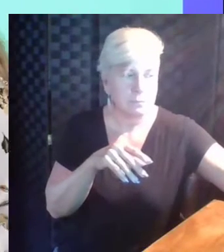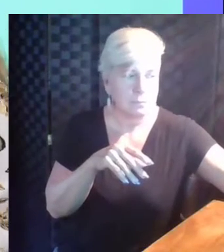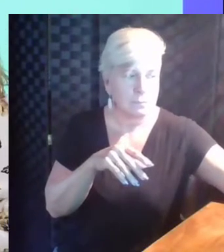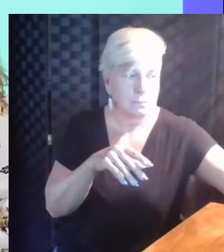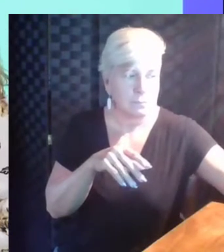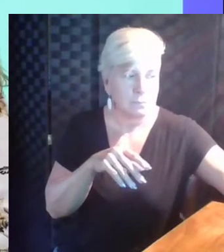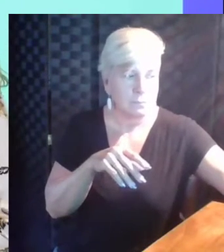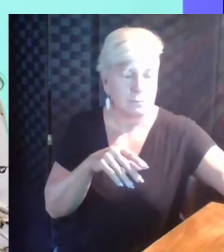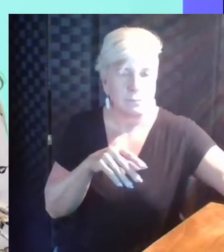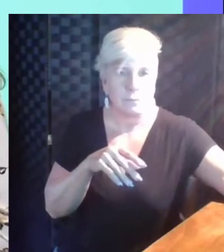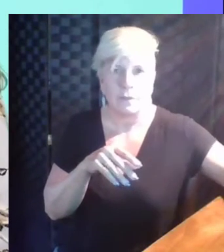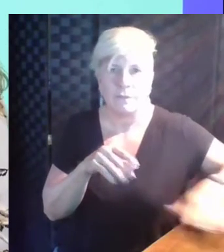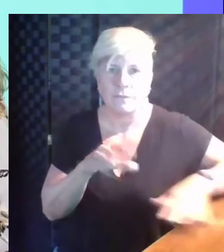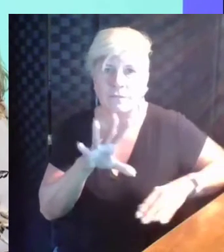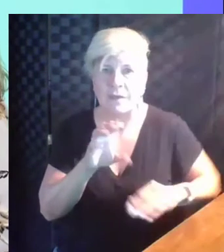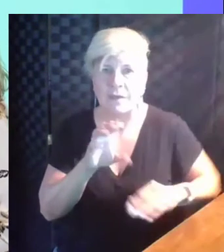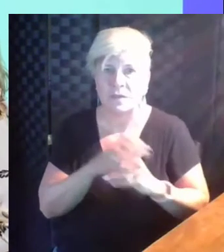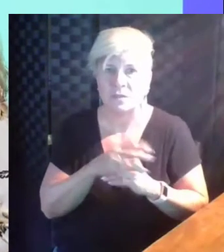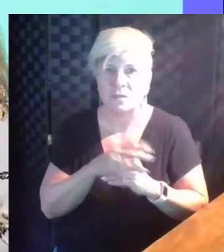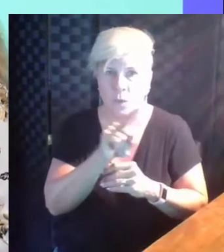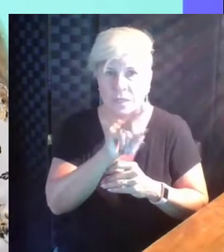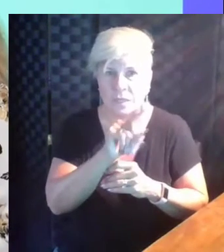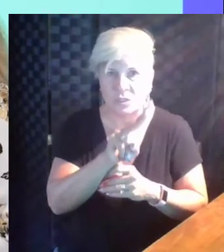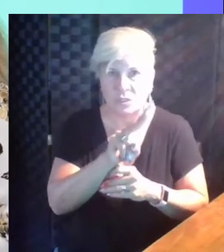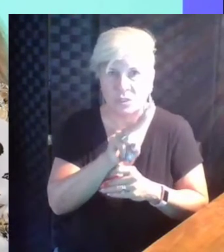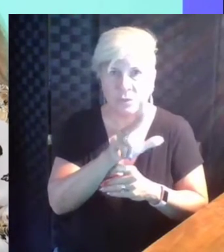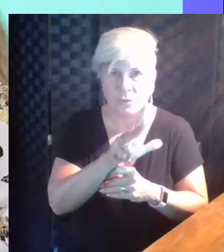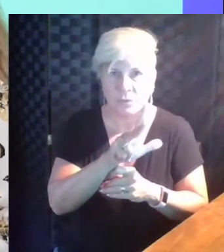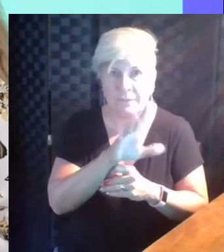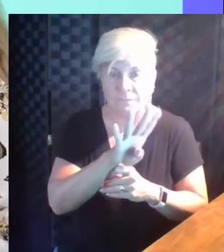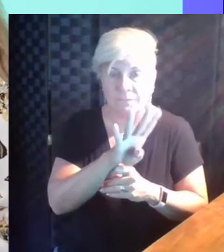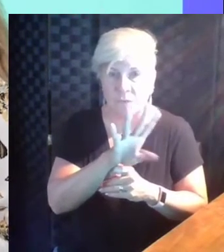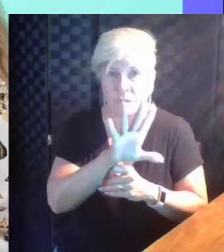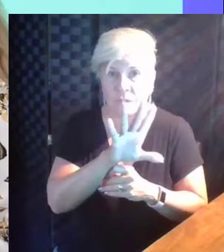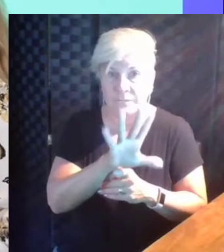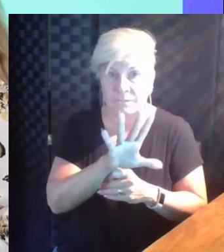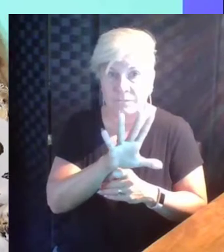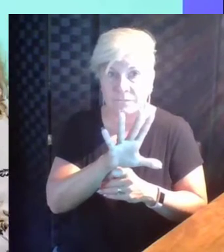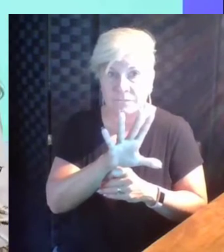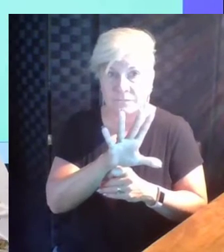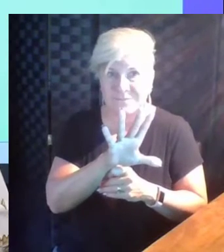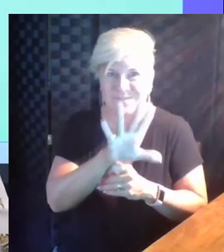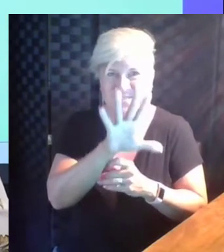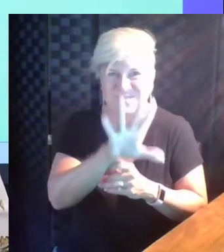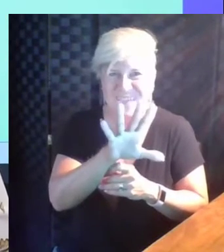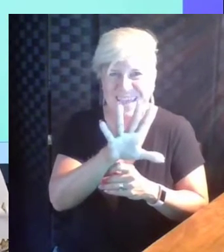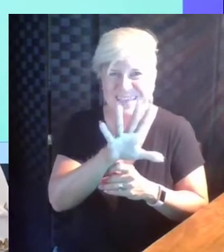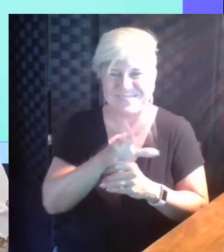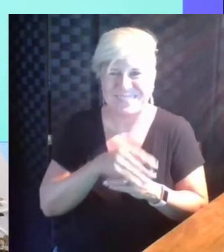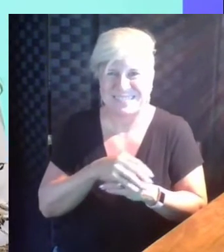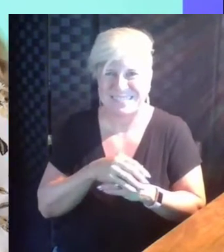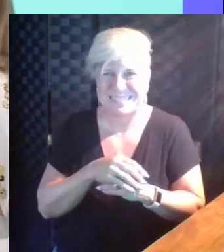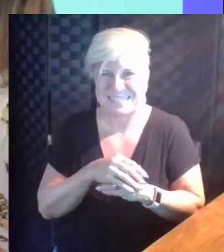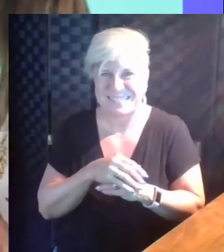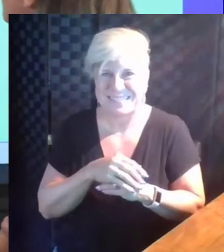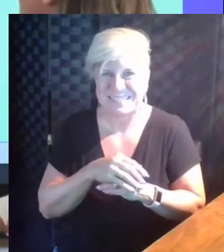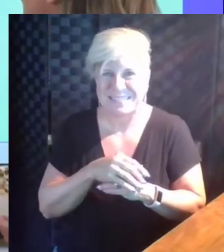plus, 500. 1, 2, 3, 4,